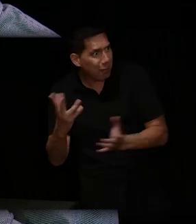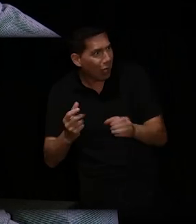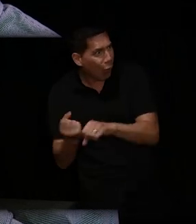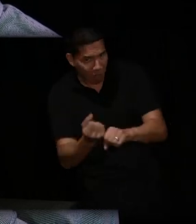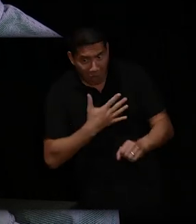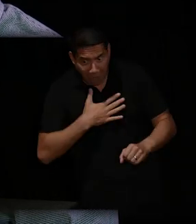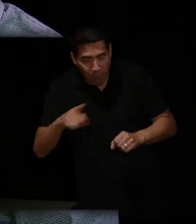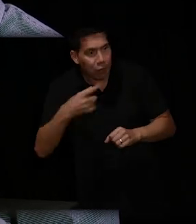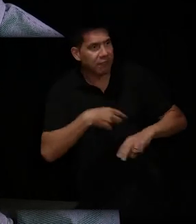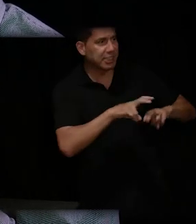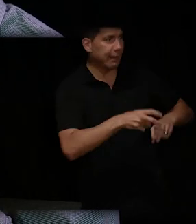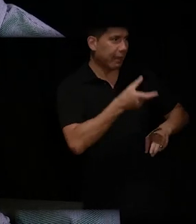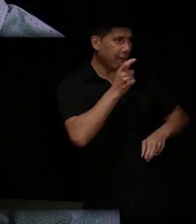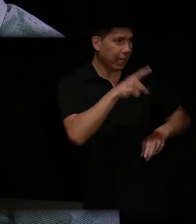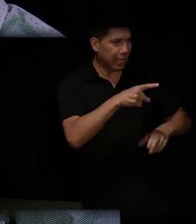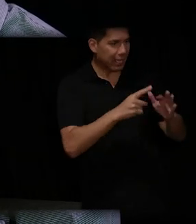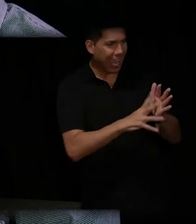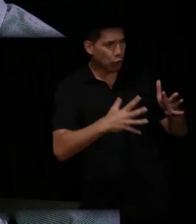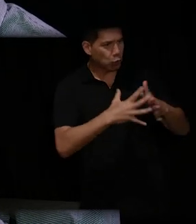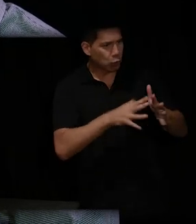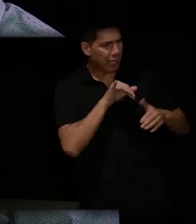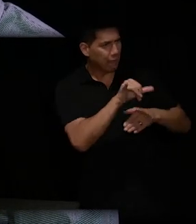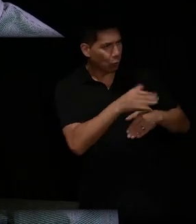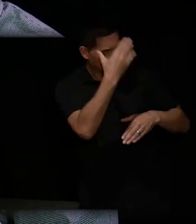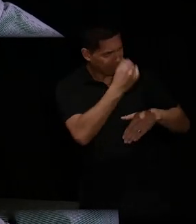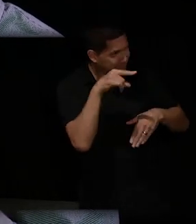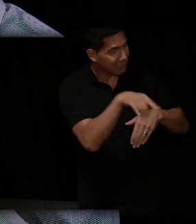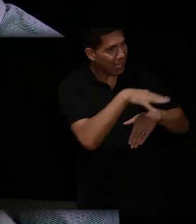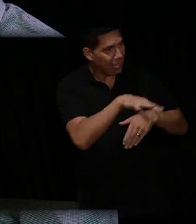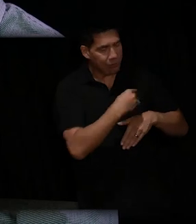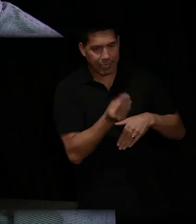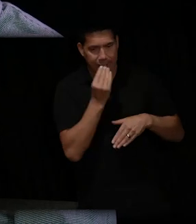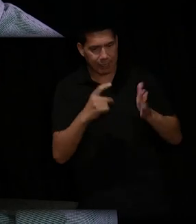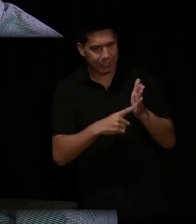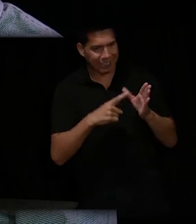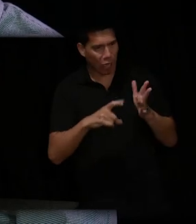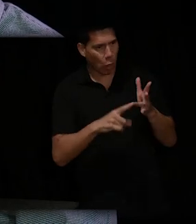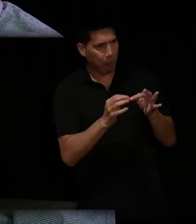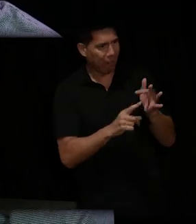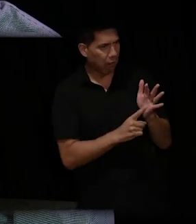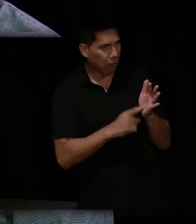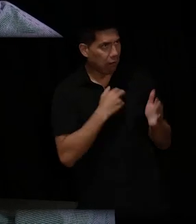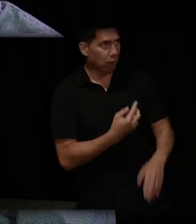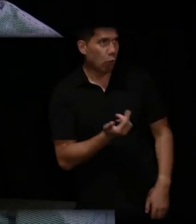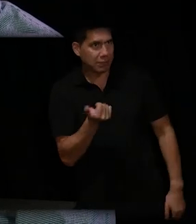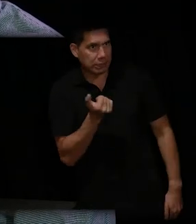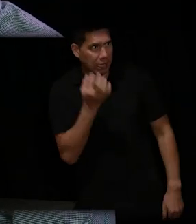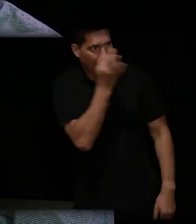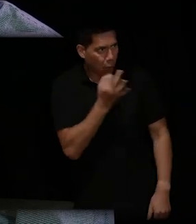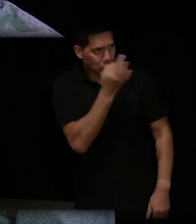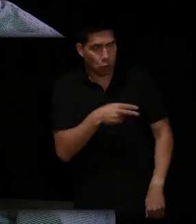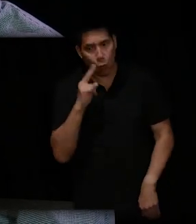cafeteria of Andrews Air Force Base and eat Taco Bell for 6 hours with the press while they had nothing to do except